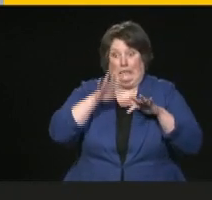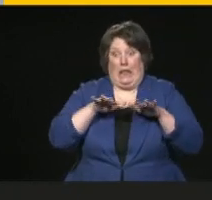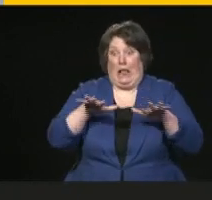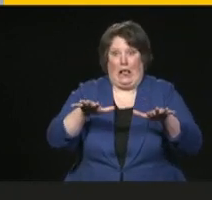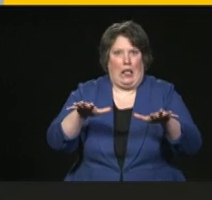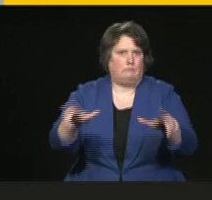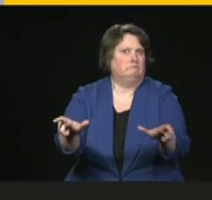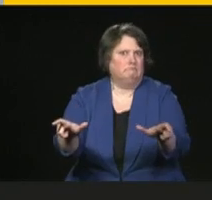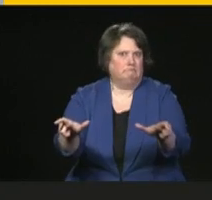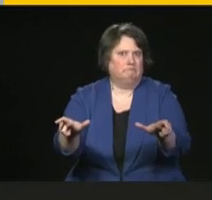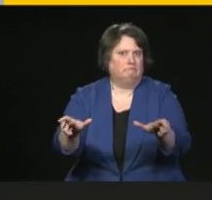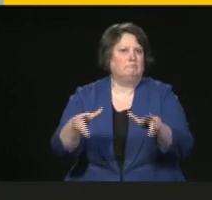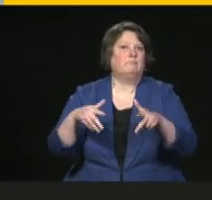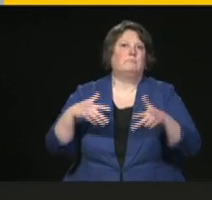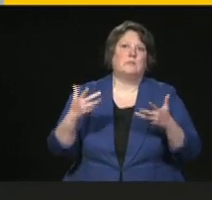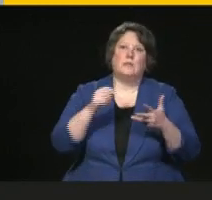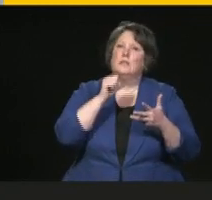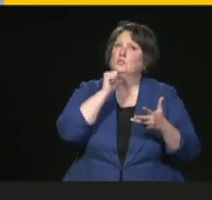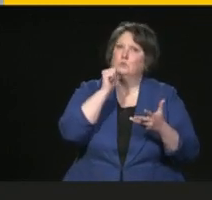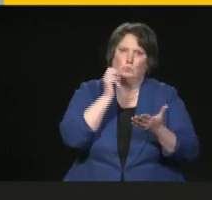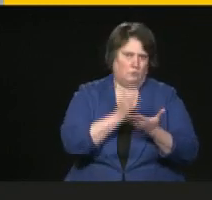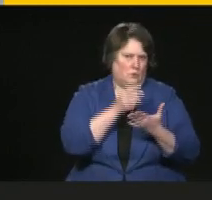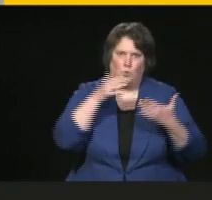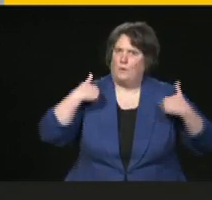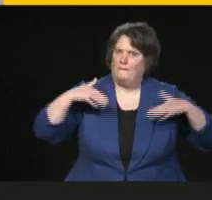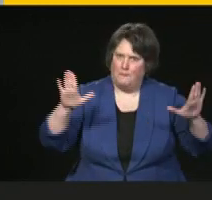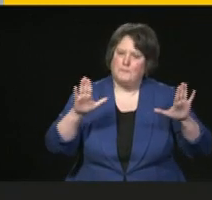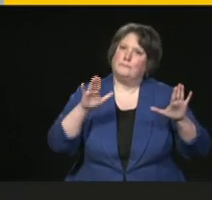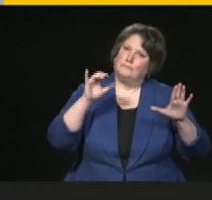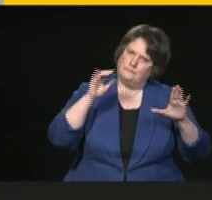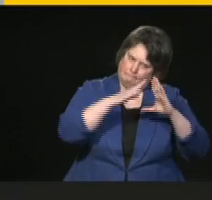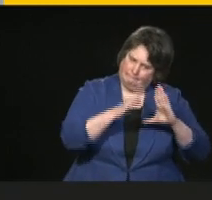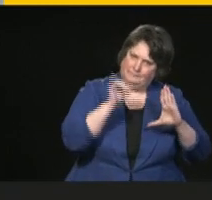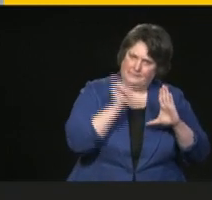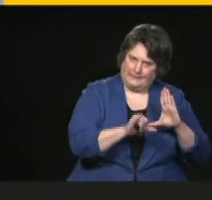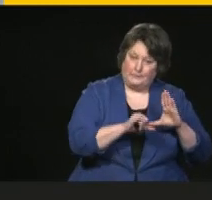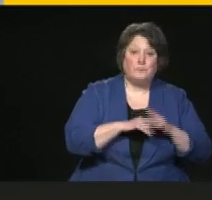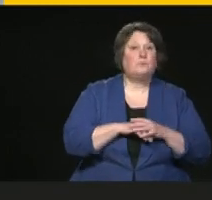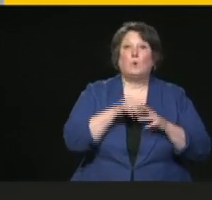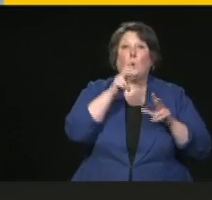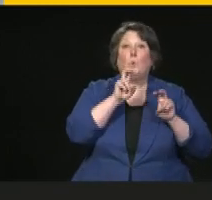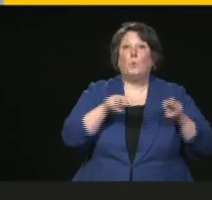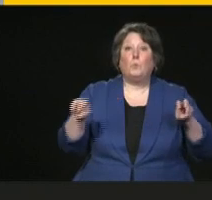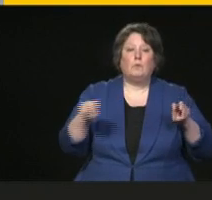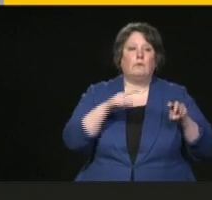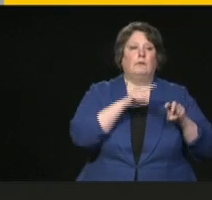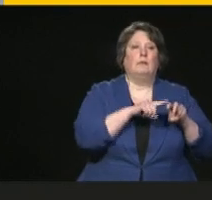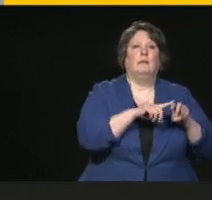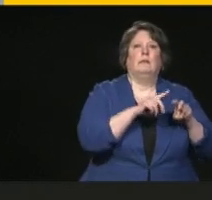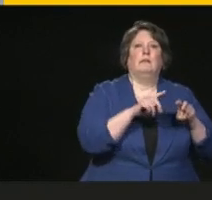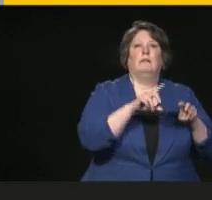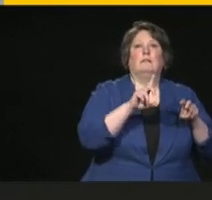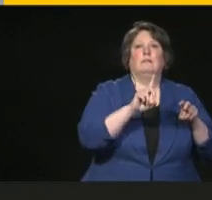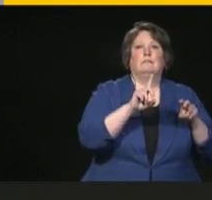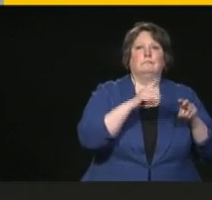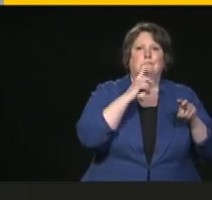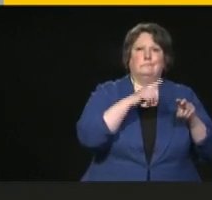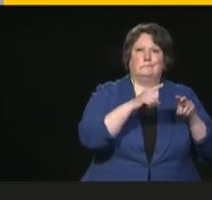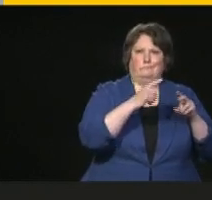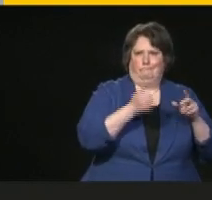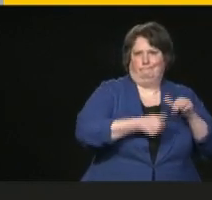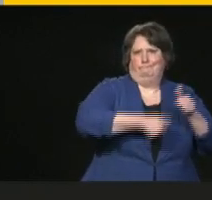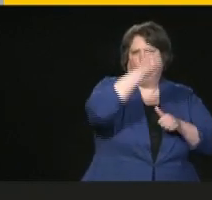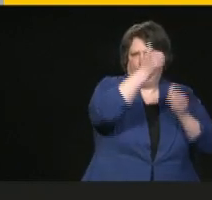please. Today, we will hear from Canada's Deputy Chief Public Health Officer, Dr. Howard New,